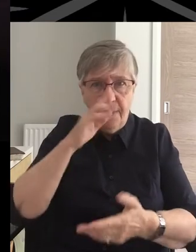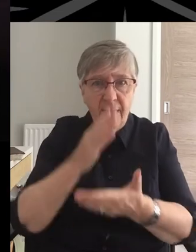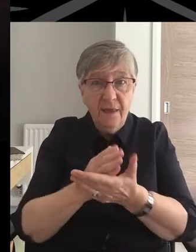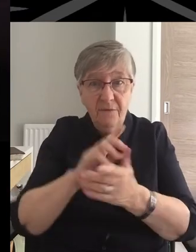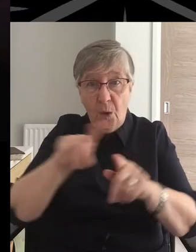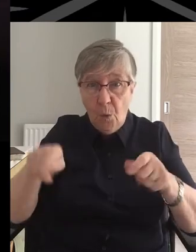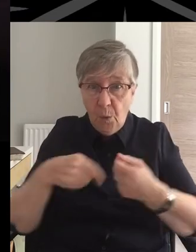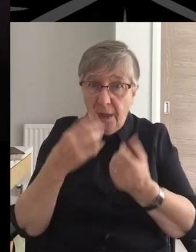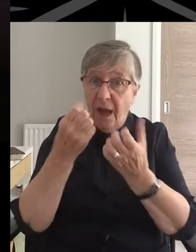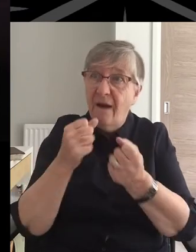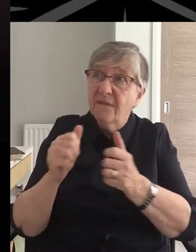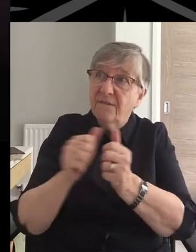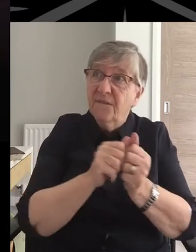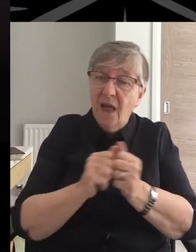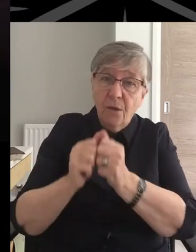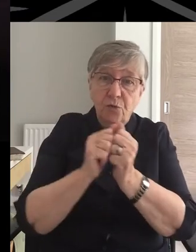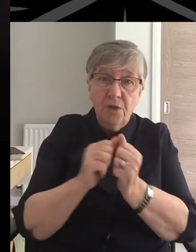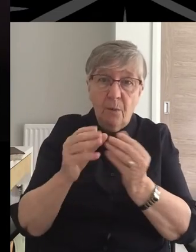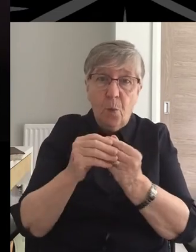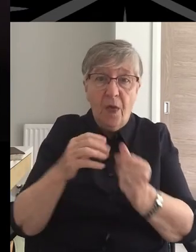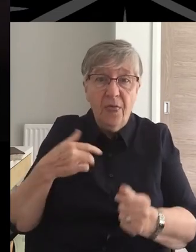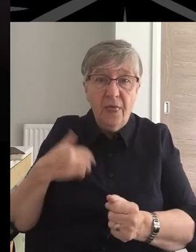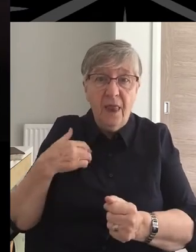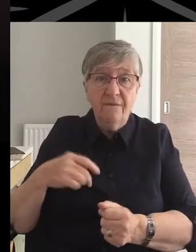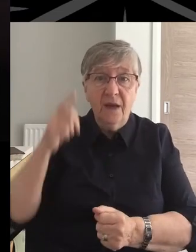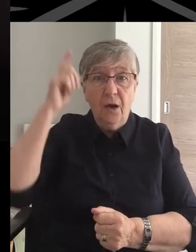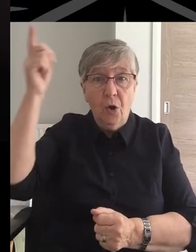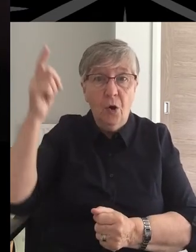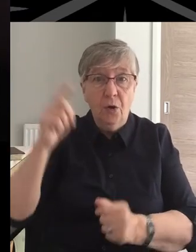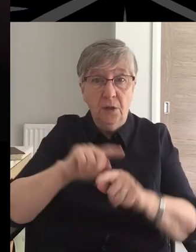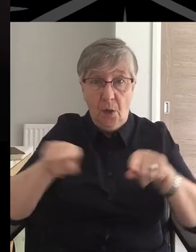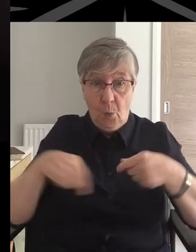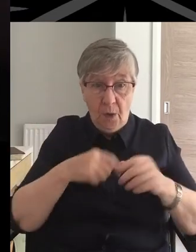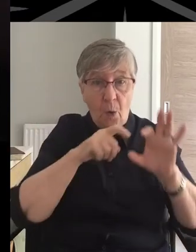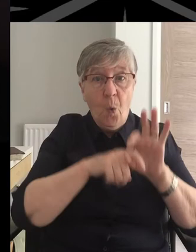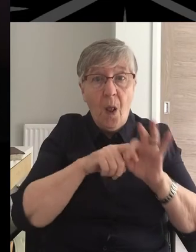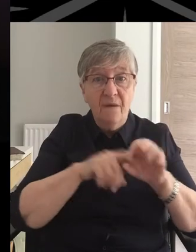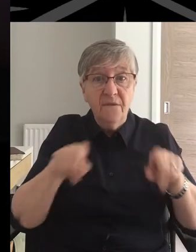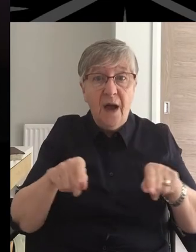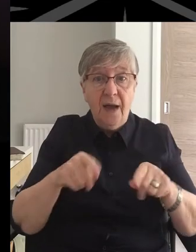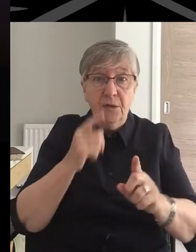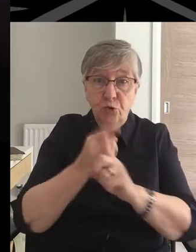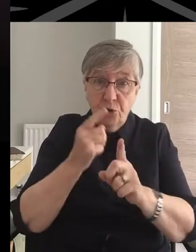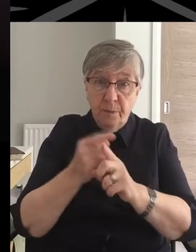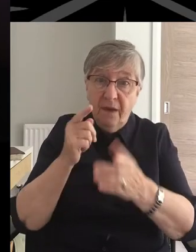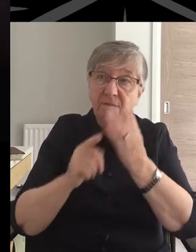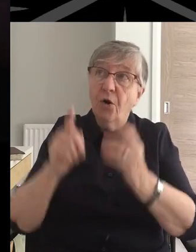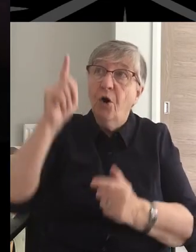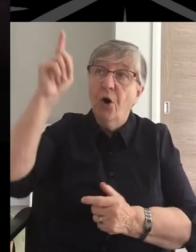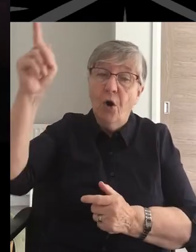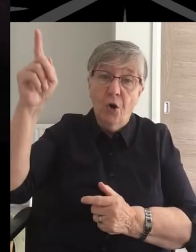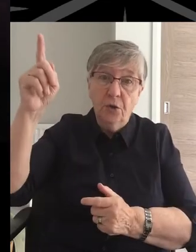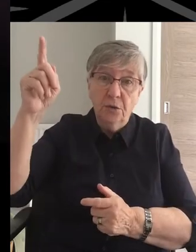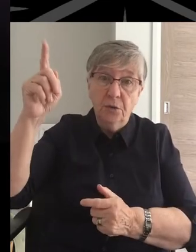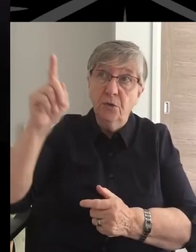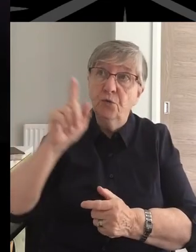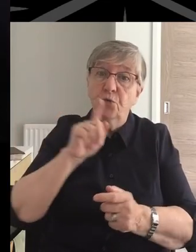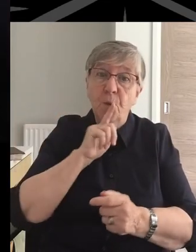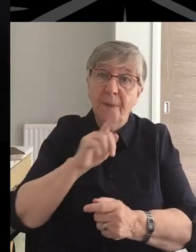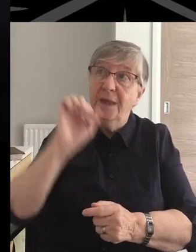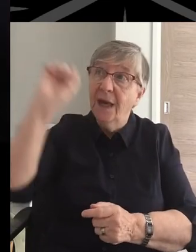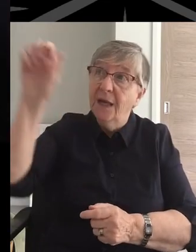fellowship with the living God. That's what qualifies us to speak for him, to represent him, to be his agents in the